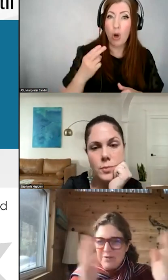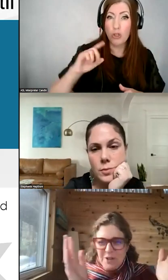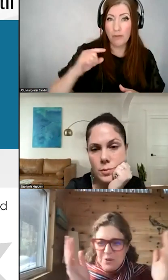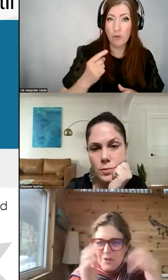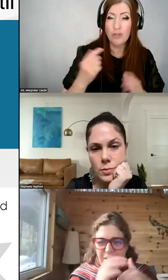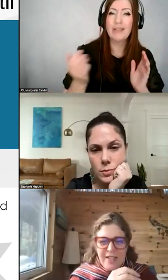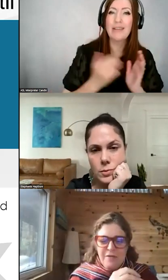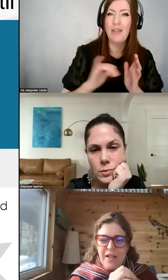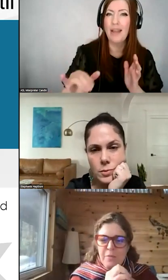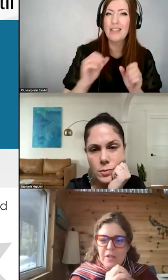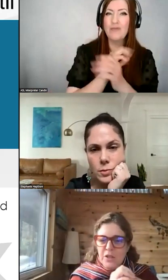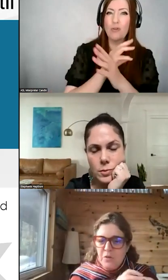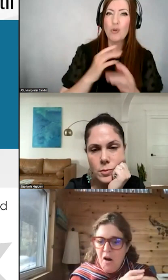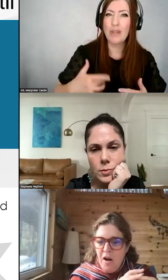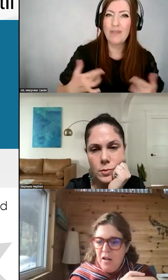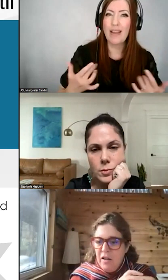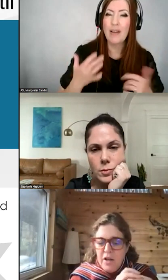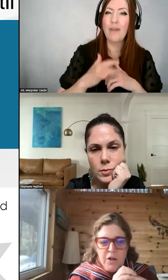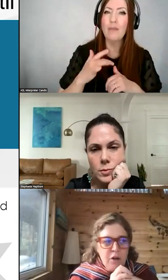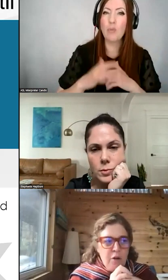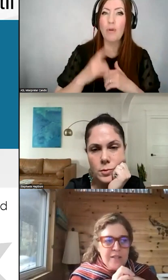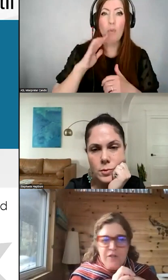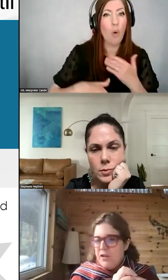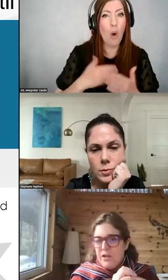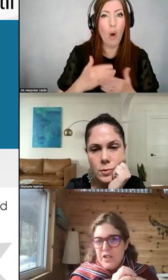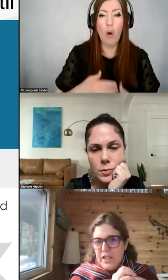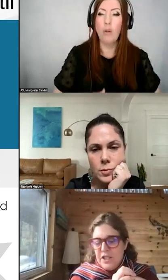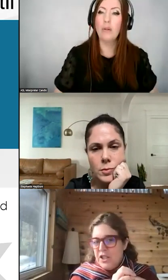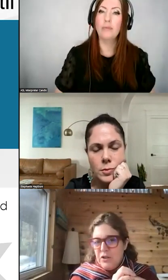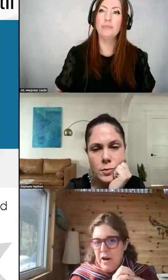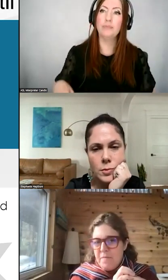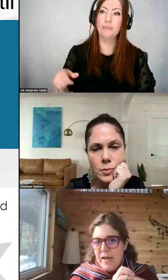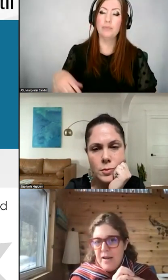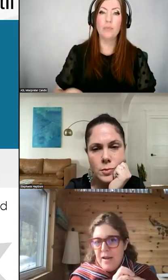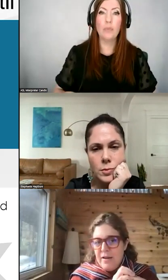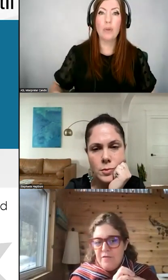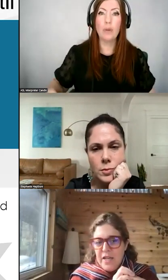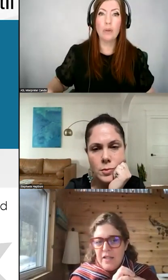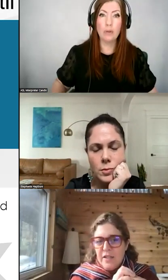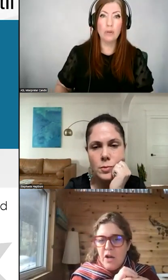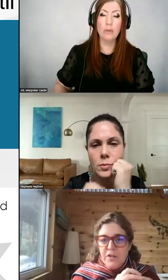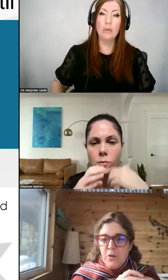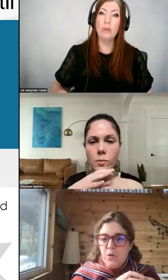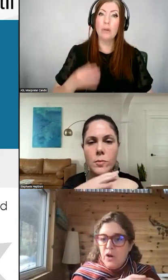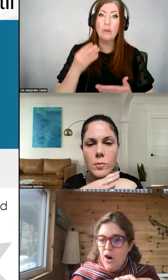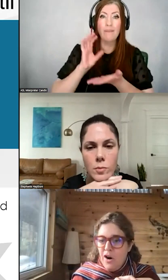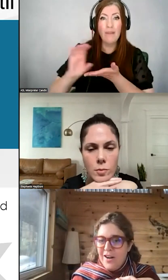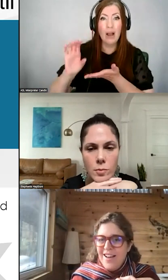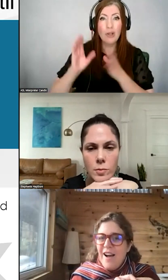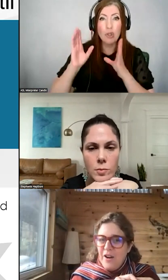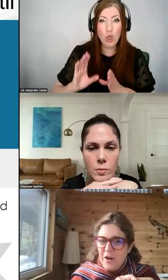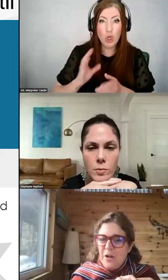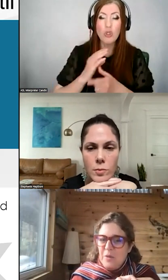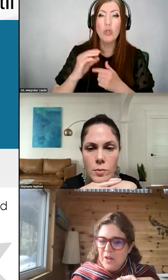again, that's a virtual event available to all. You know, as funders, in addition to grant making and convenings, we also work